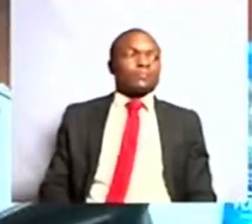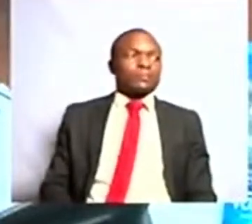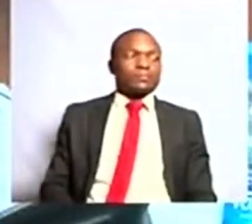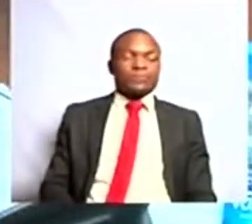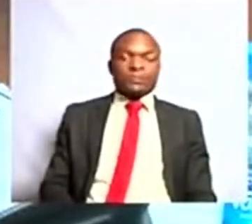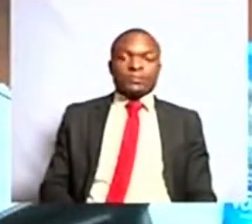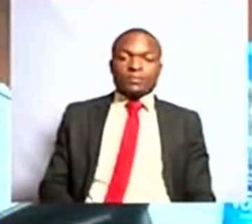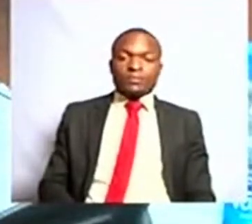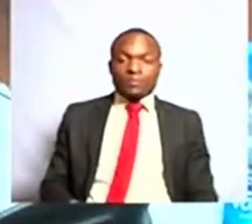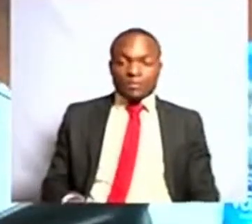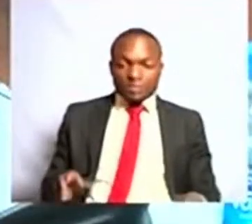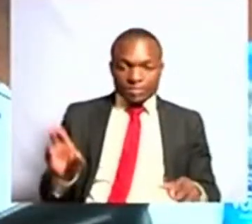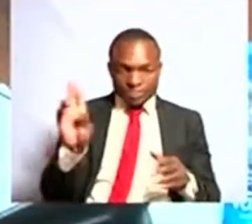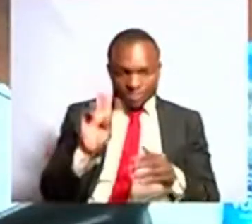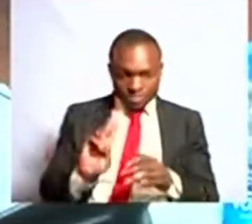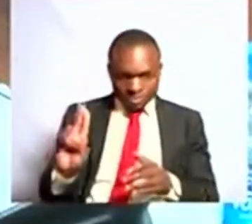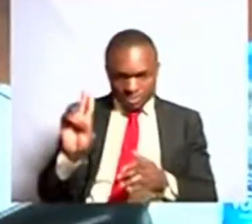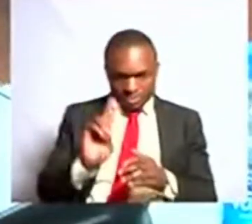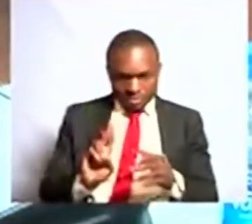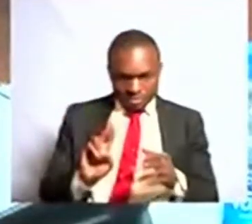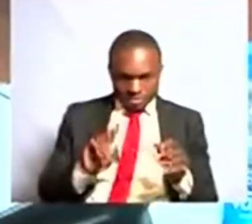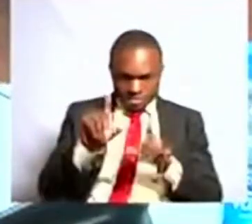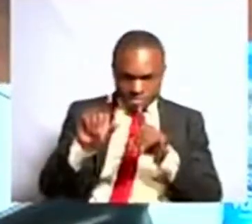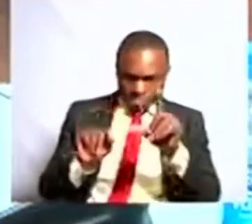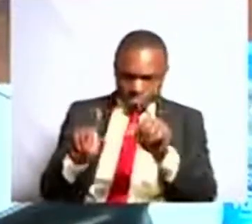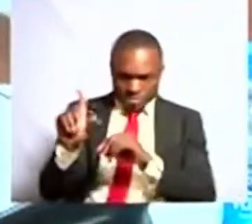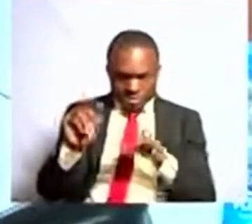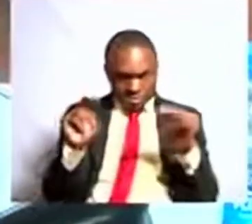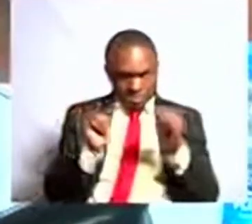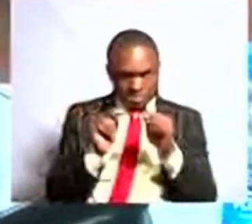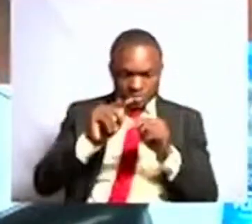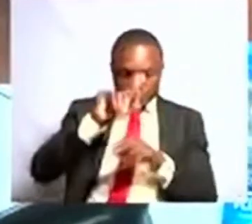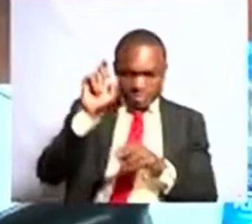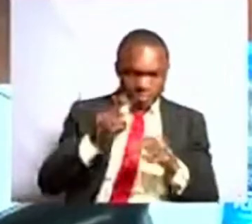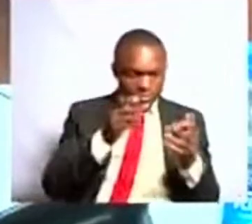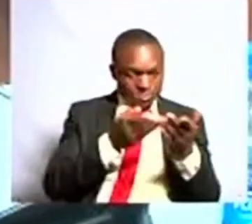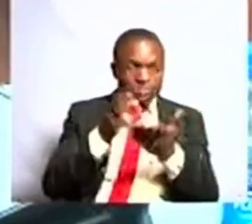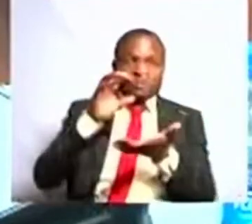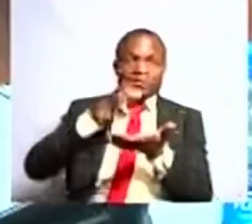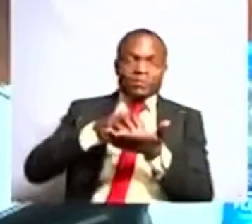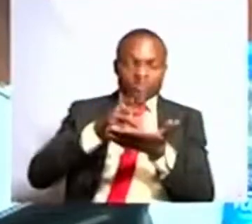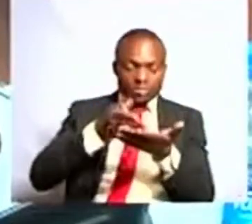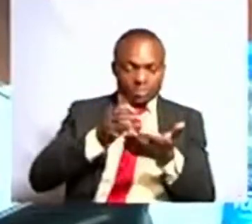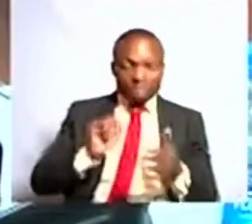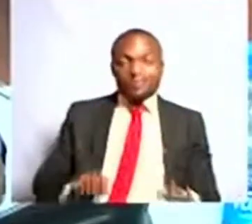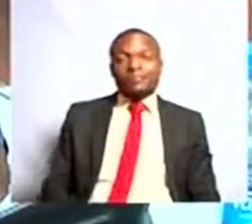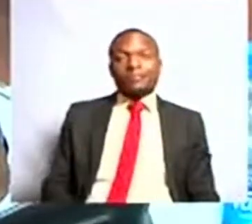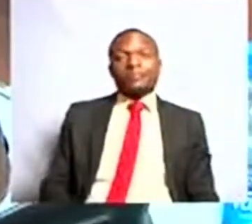Irregular use of limited bidding procurement method. Questions on this matter?